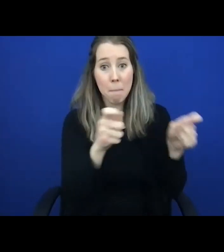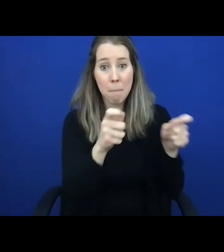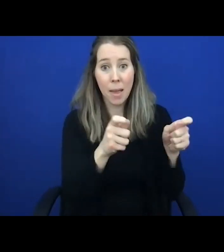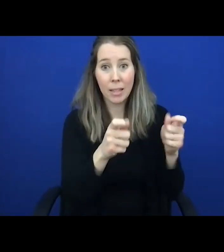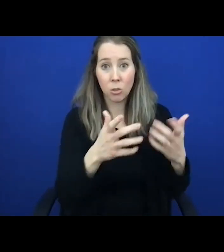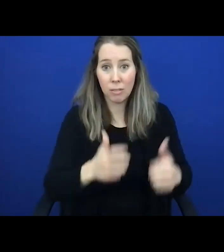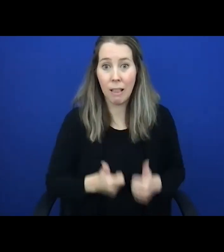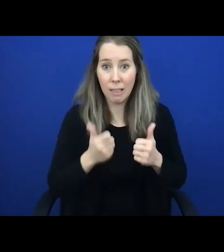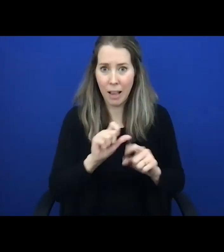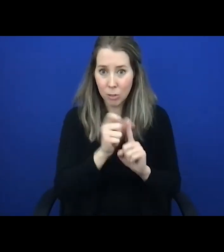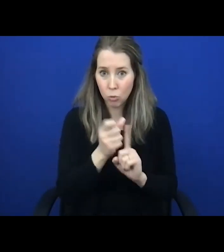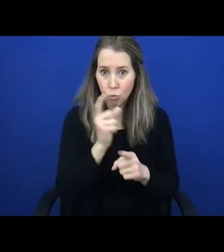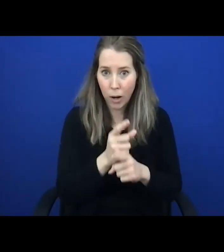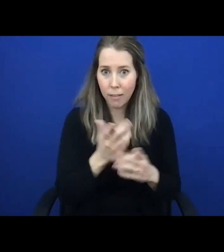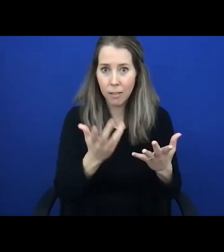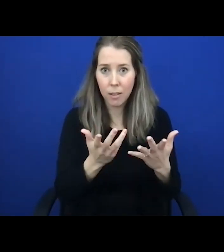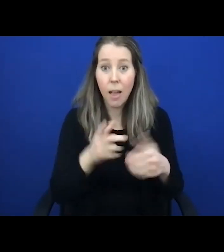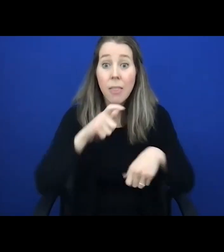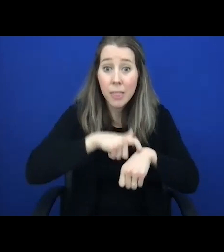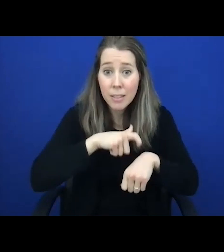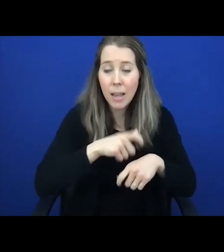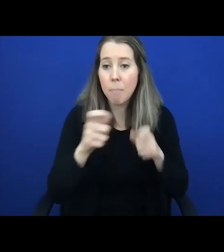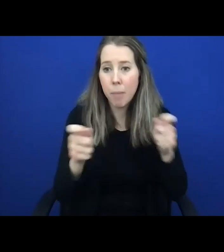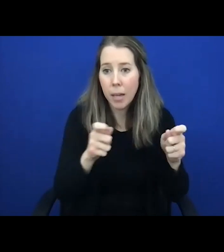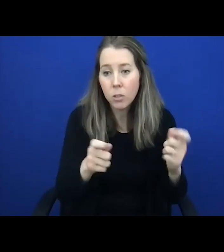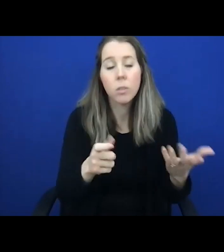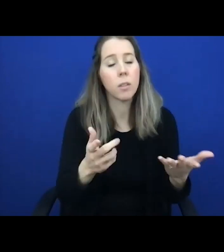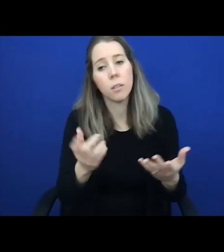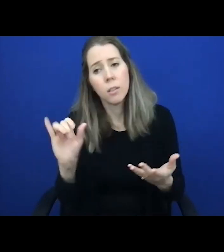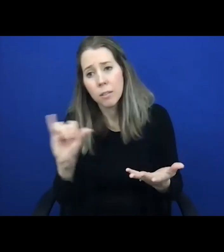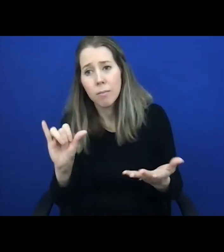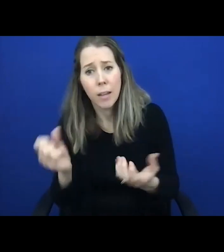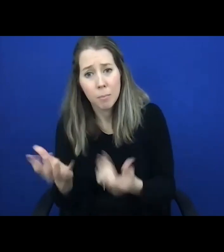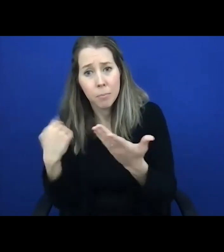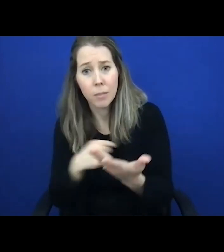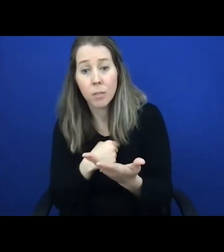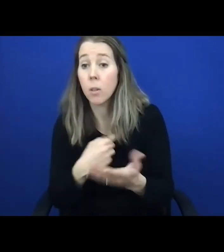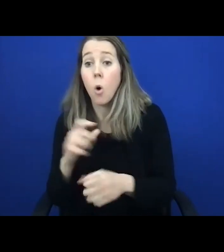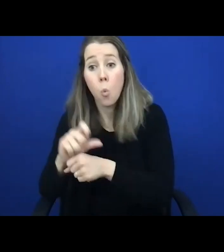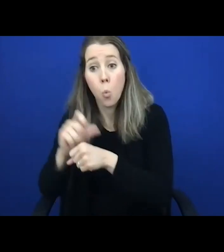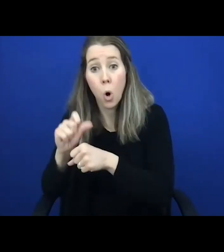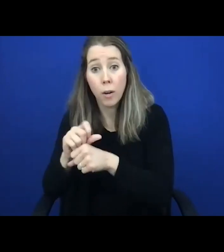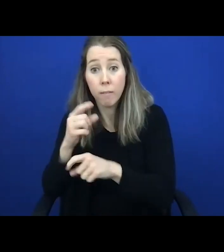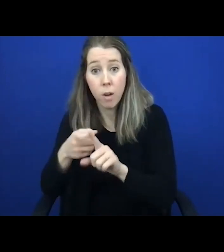barrier, right? They can manage the time. Just like those of us who may have the opportunity to work remotely, suddenly managing